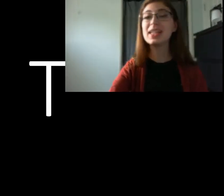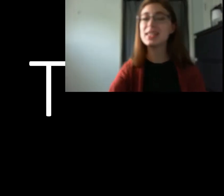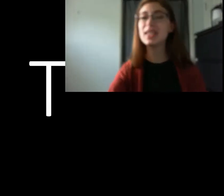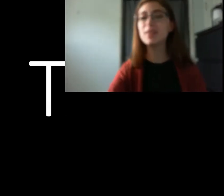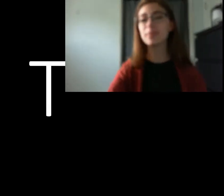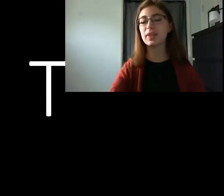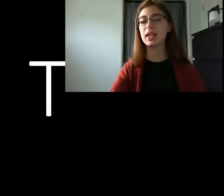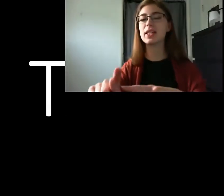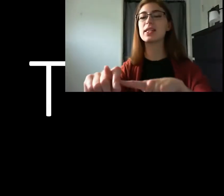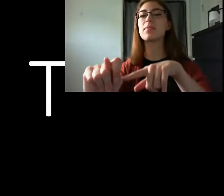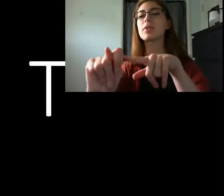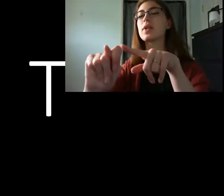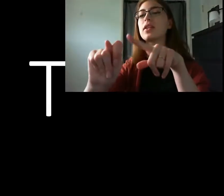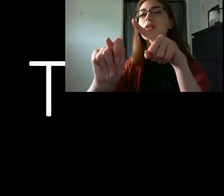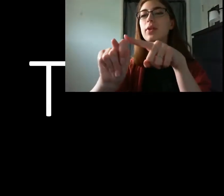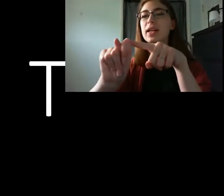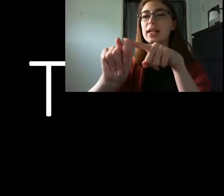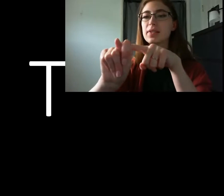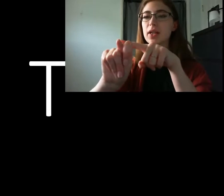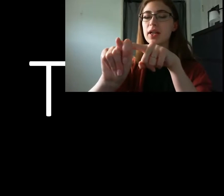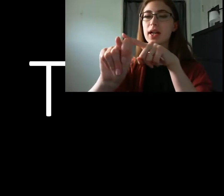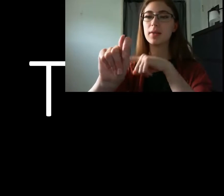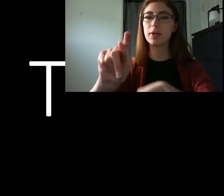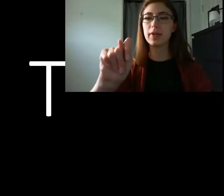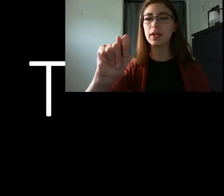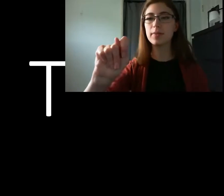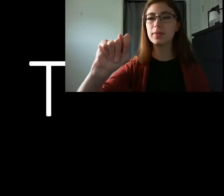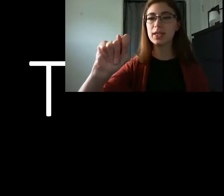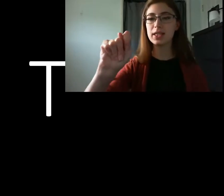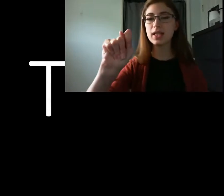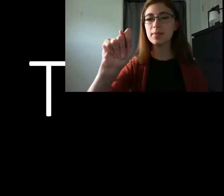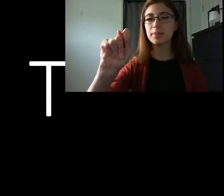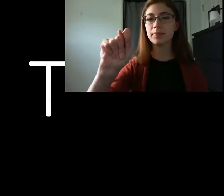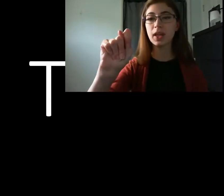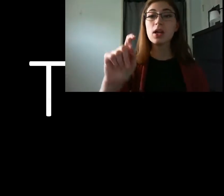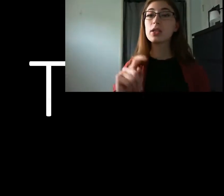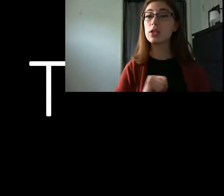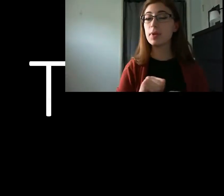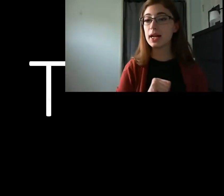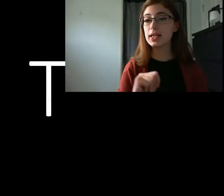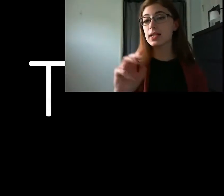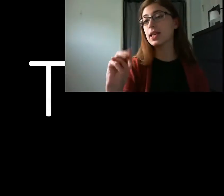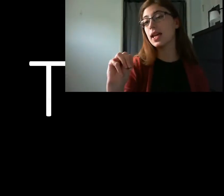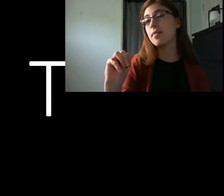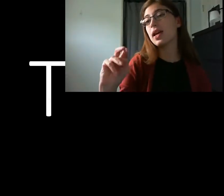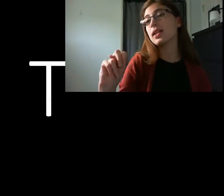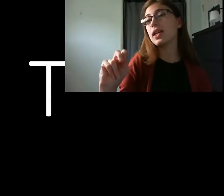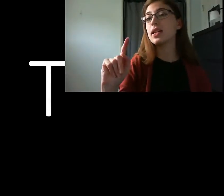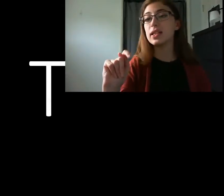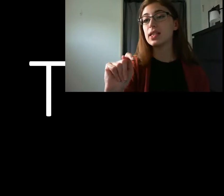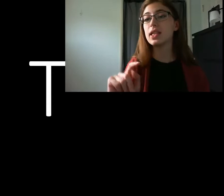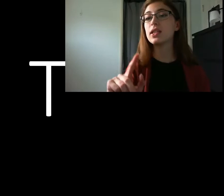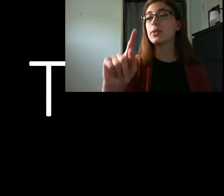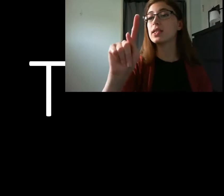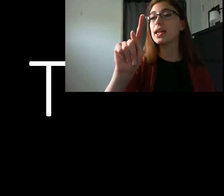T is in between your index finger and your middle finger. T. To practice the M and the N